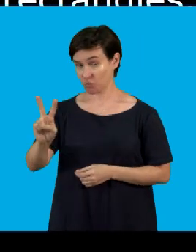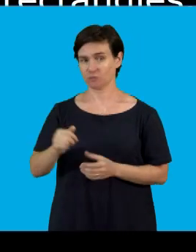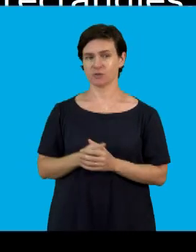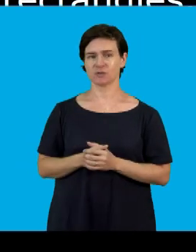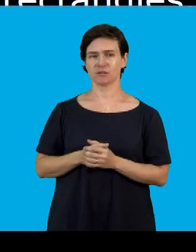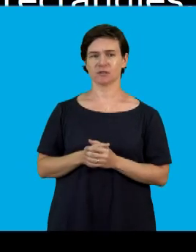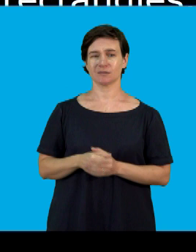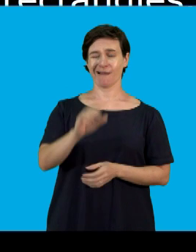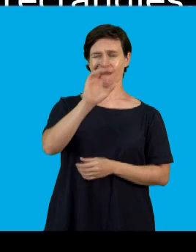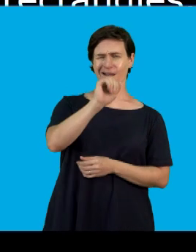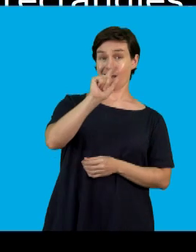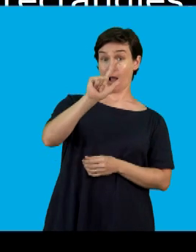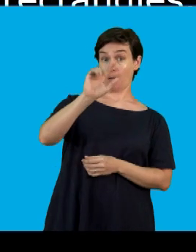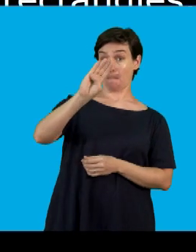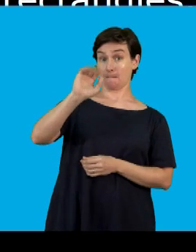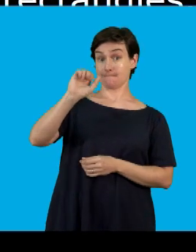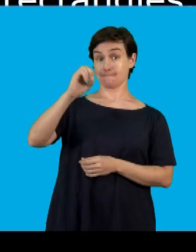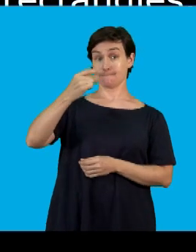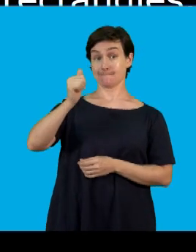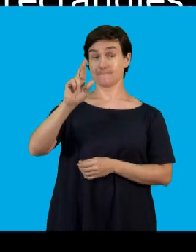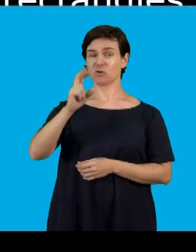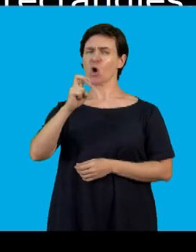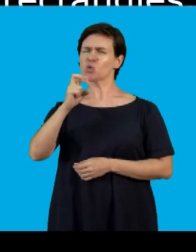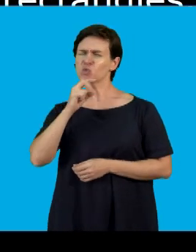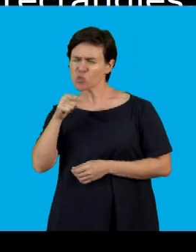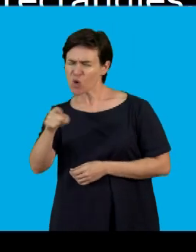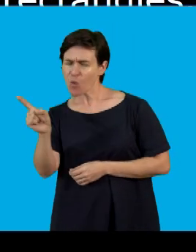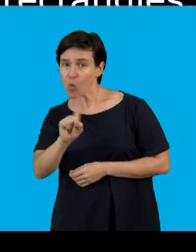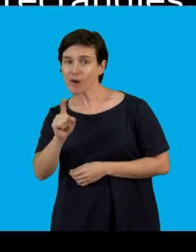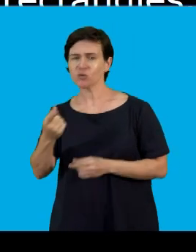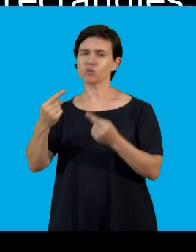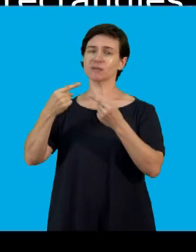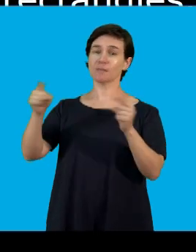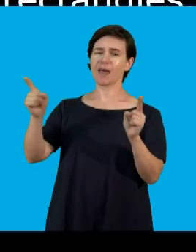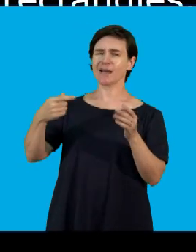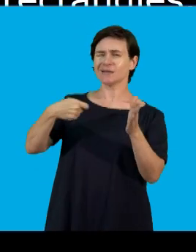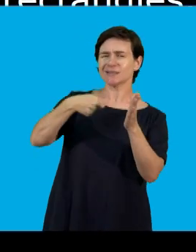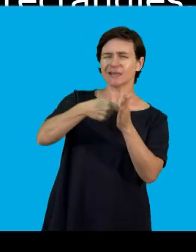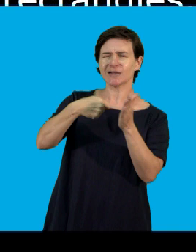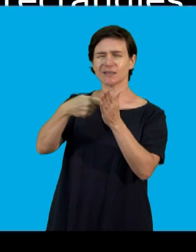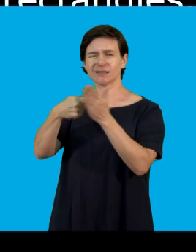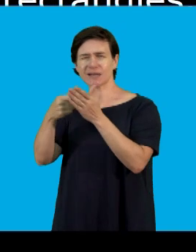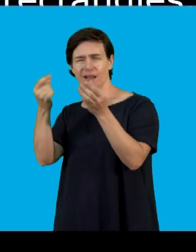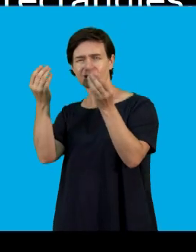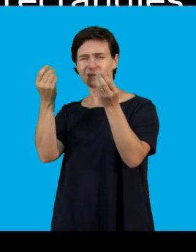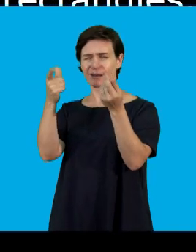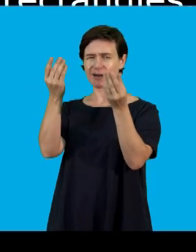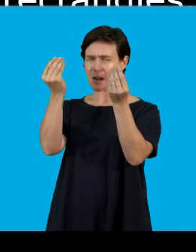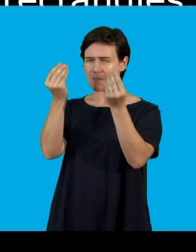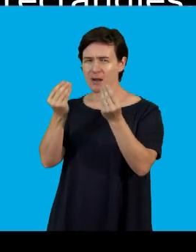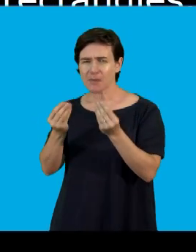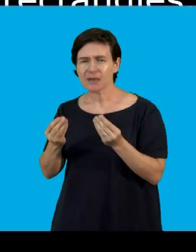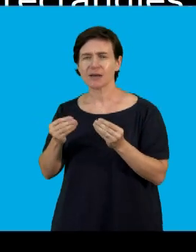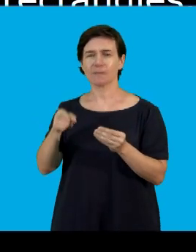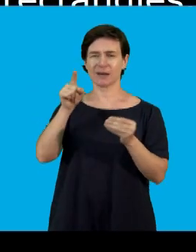1.2.2. Al-Bashar uses this to display sales figures in a series of rectangles.